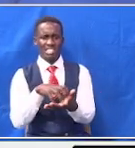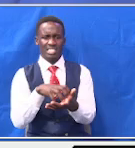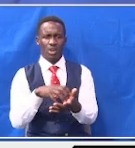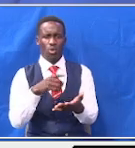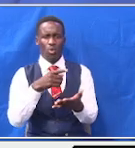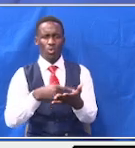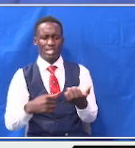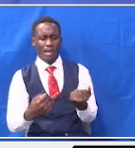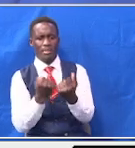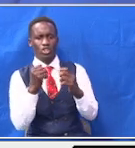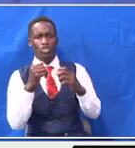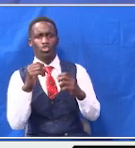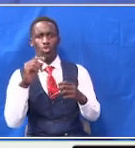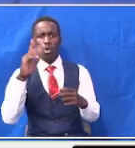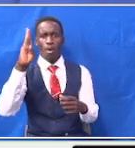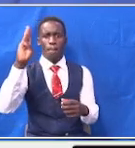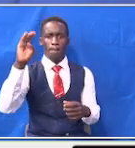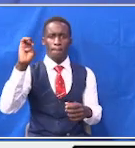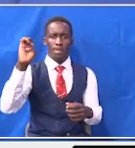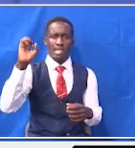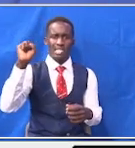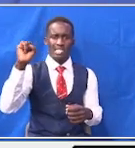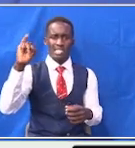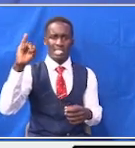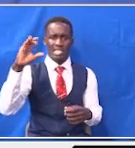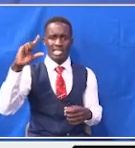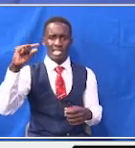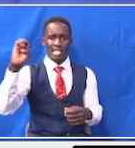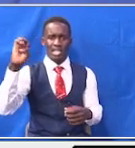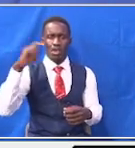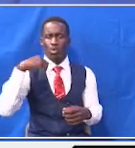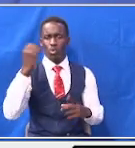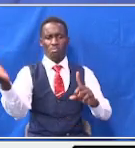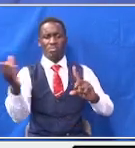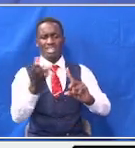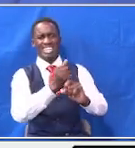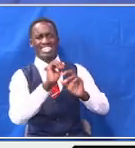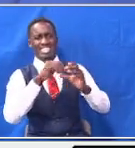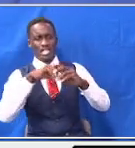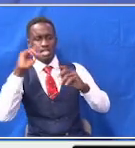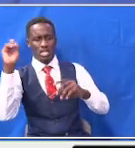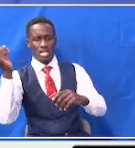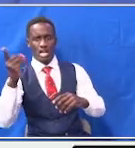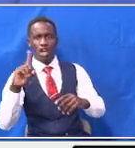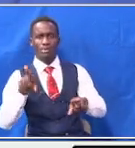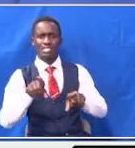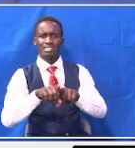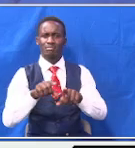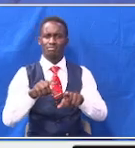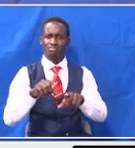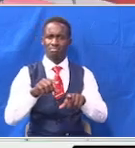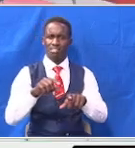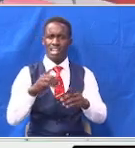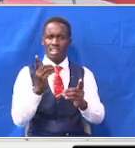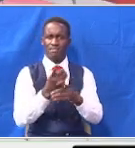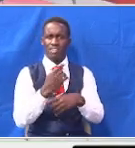Besigye being snatched off, you know, just on the streets of Nairobi or in one of our estates? Well,